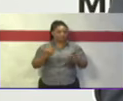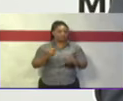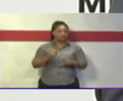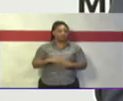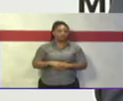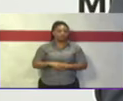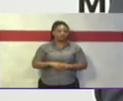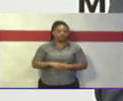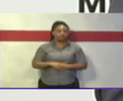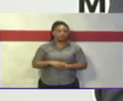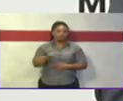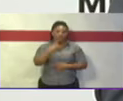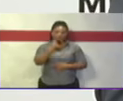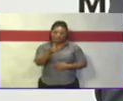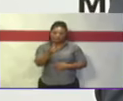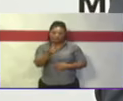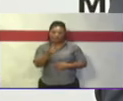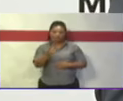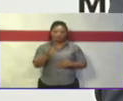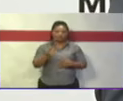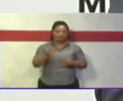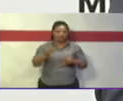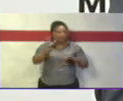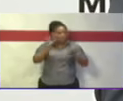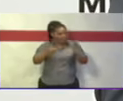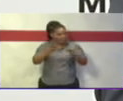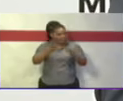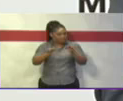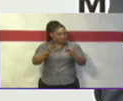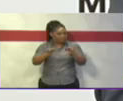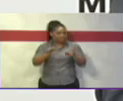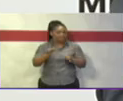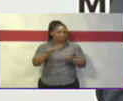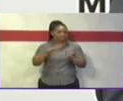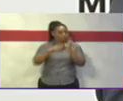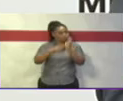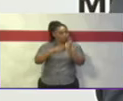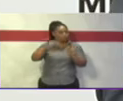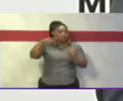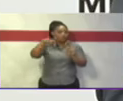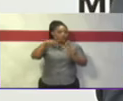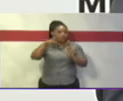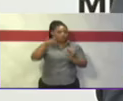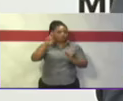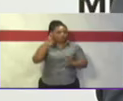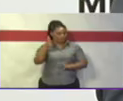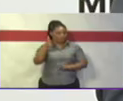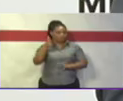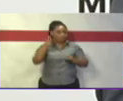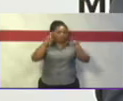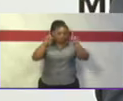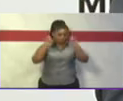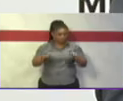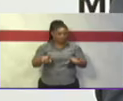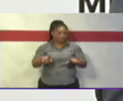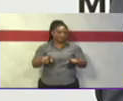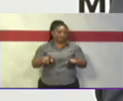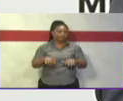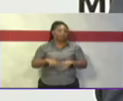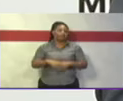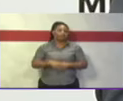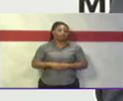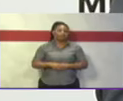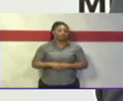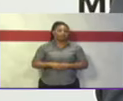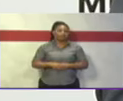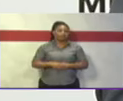has been set so that if you're providing a PCR test or evidence of a PCR test or even vaccination in another language, it